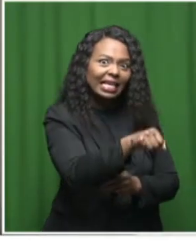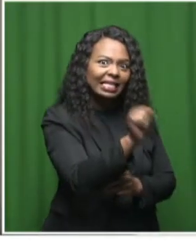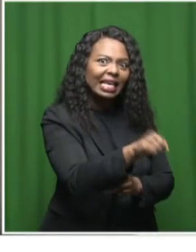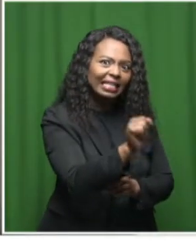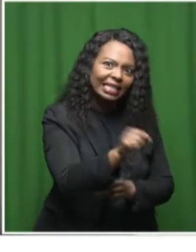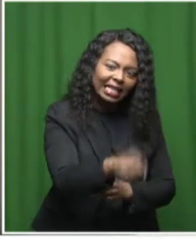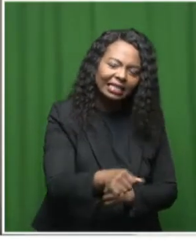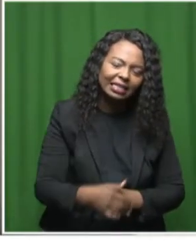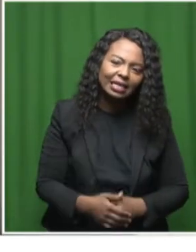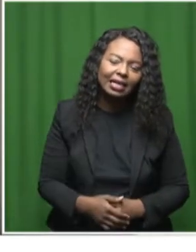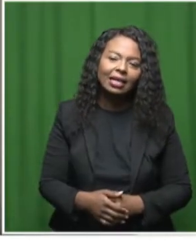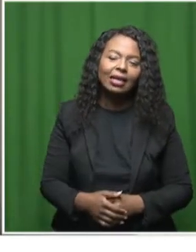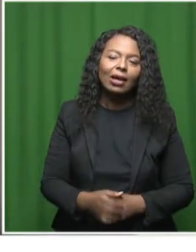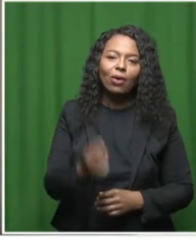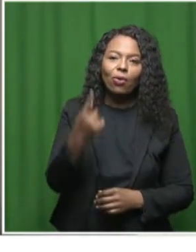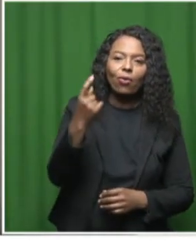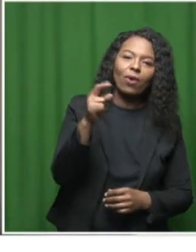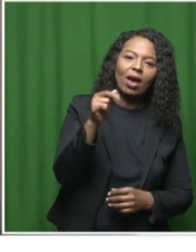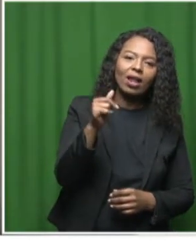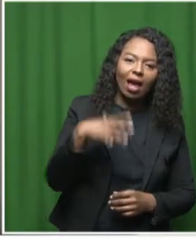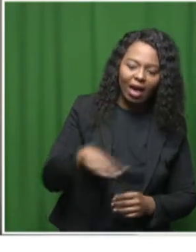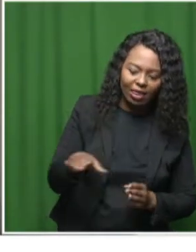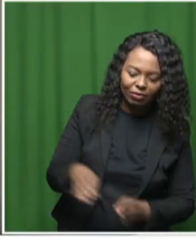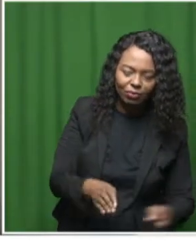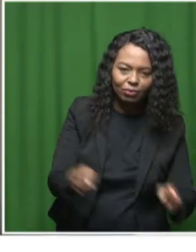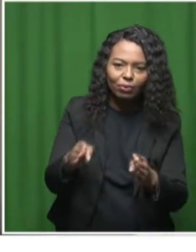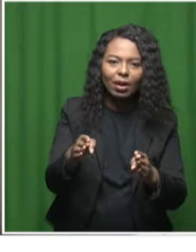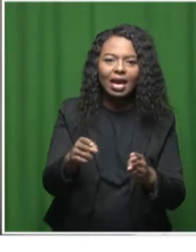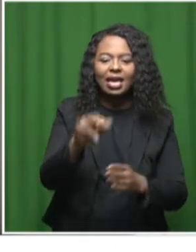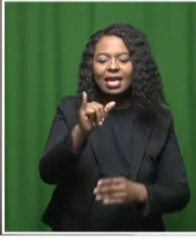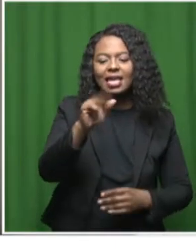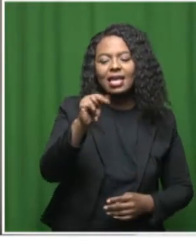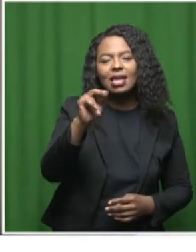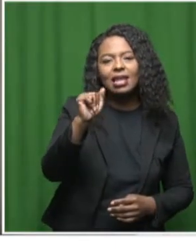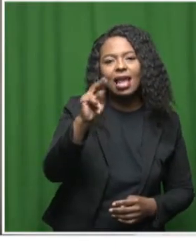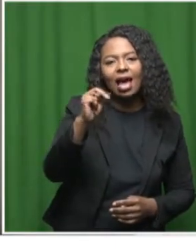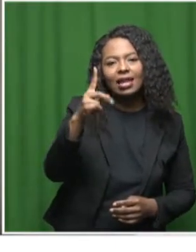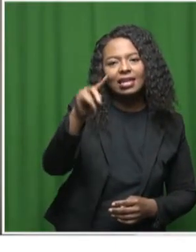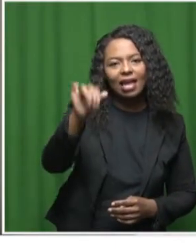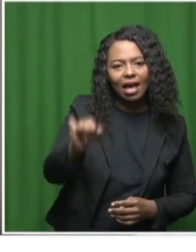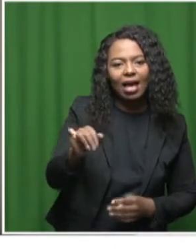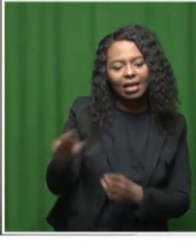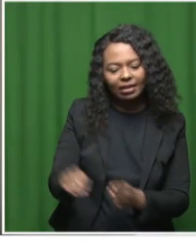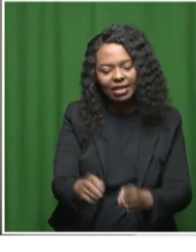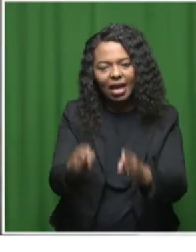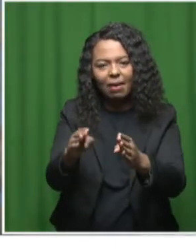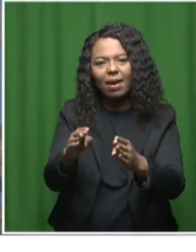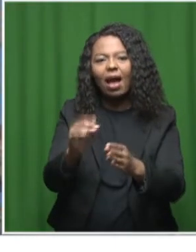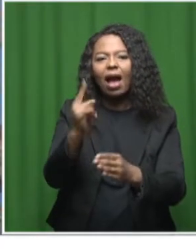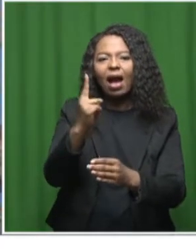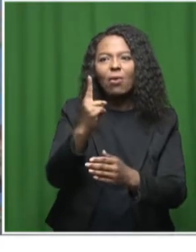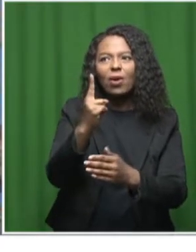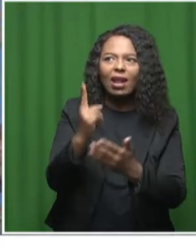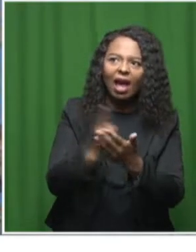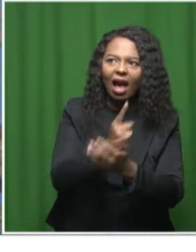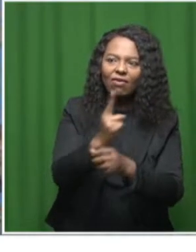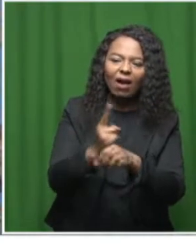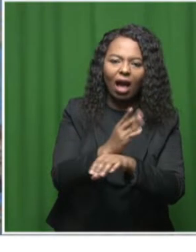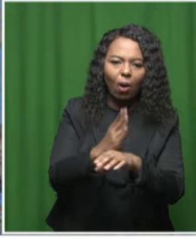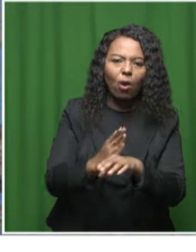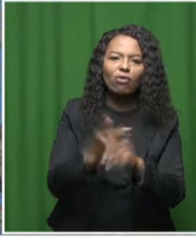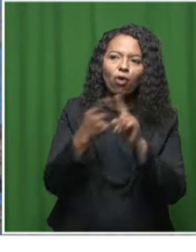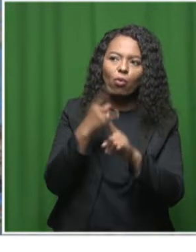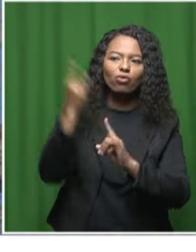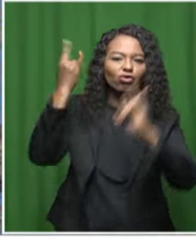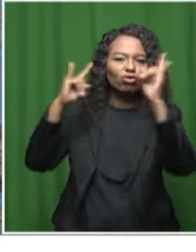sites, our one site is on the shores of Inanda Dam, which is probably about half an hour drive from the city centre, and